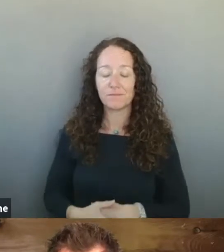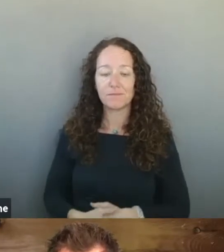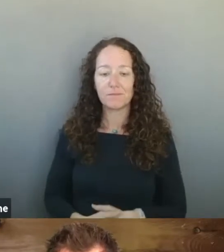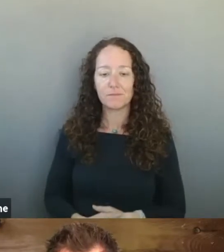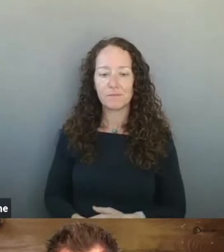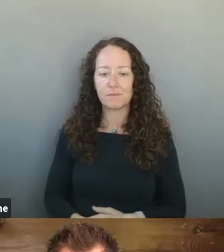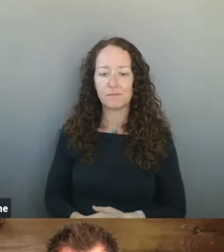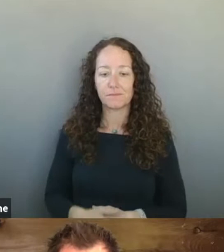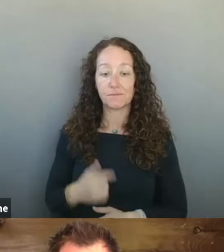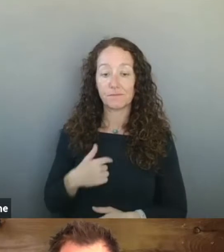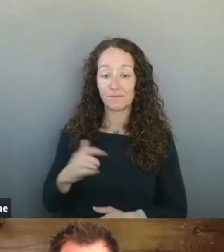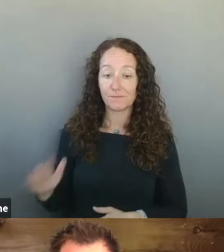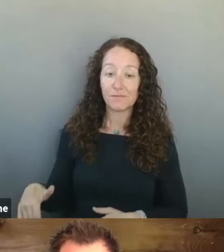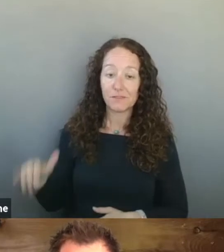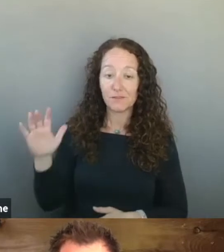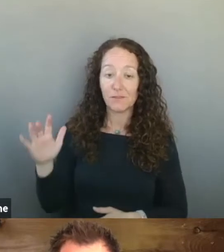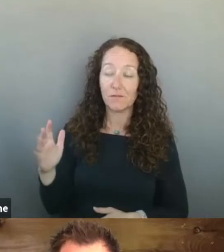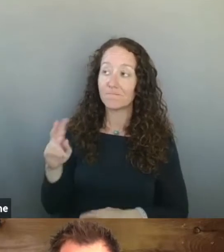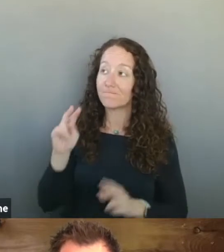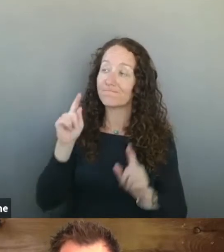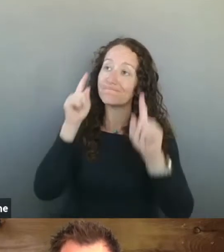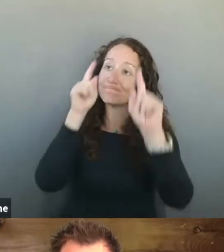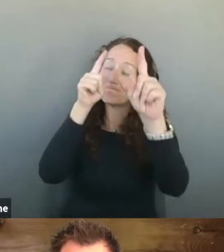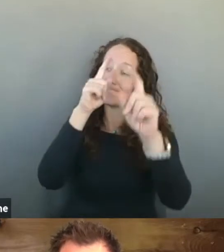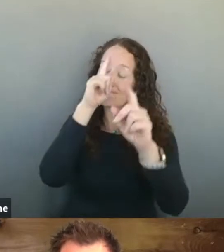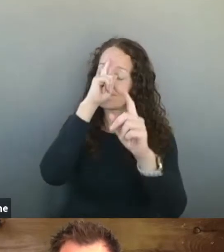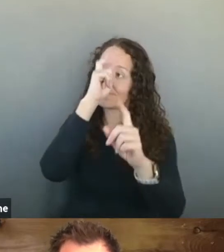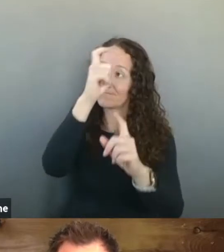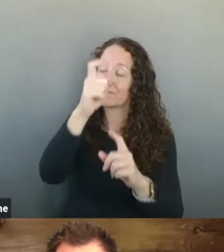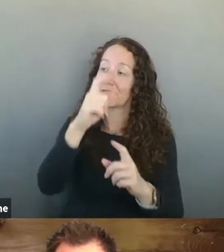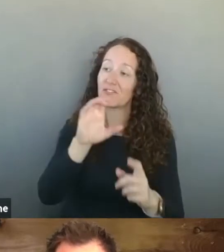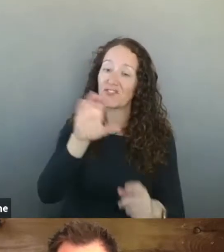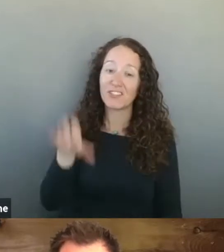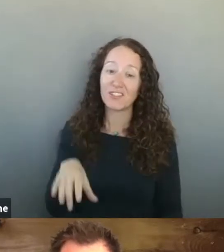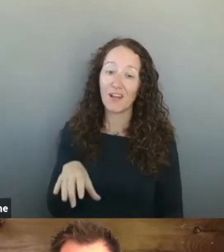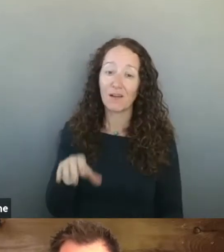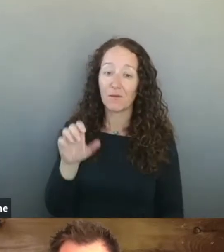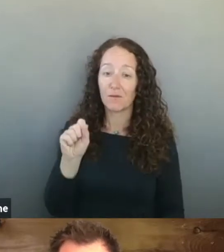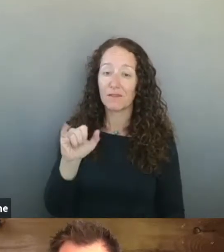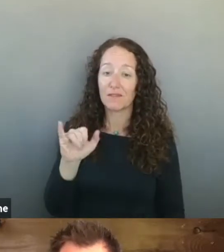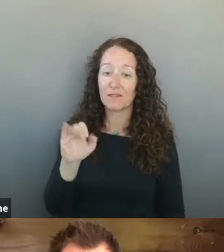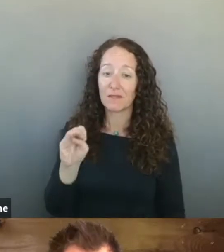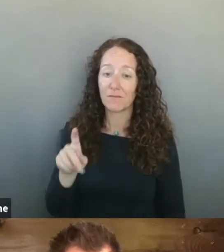I grew up wanting to be the next conductor of the Chicago Symphony Orchestra, being a